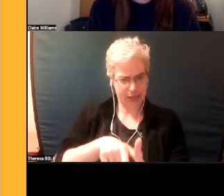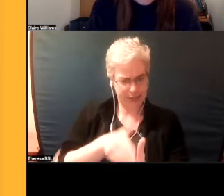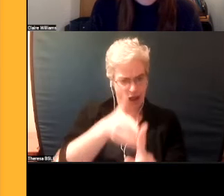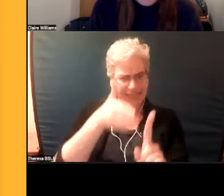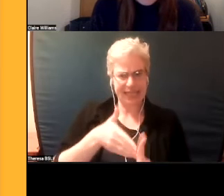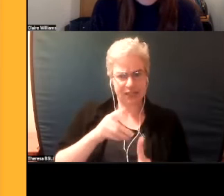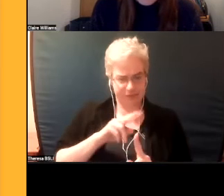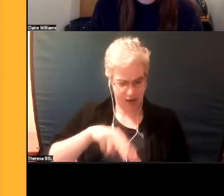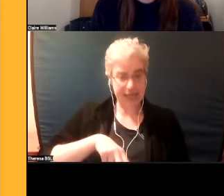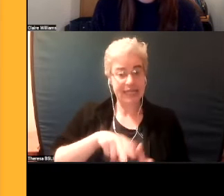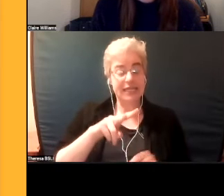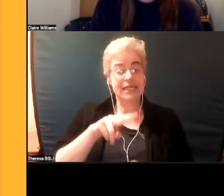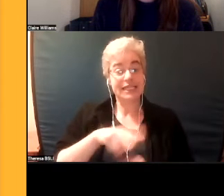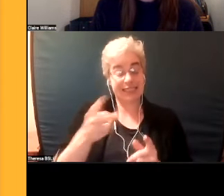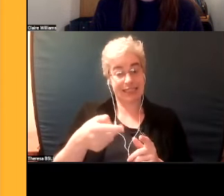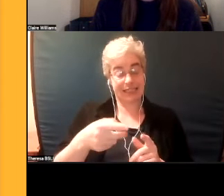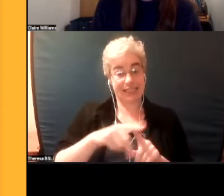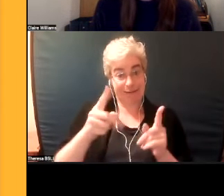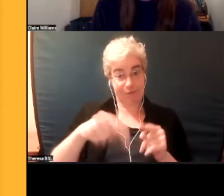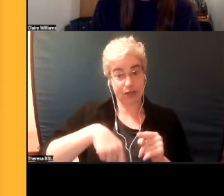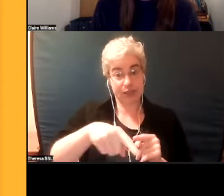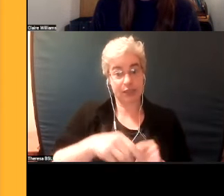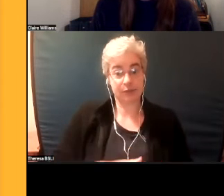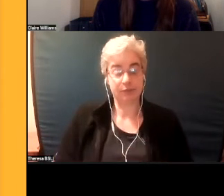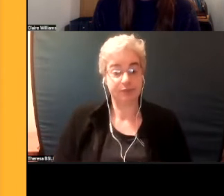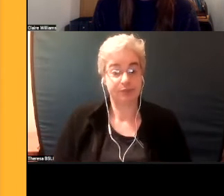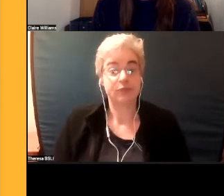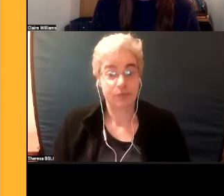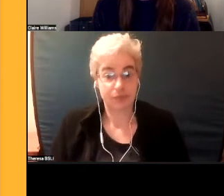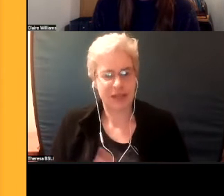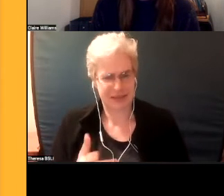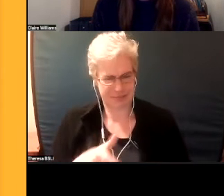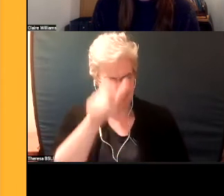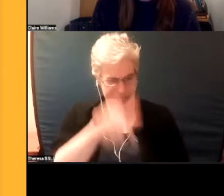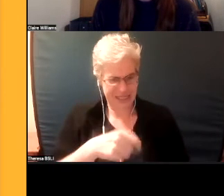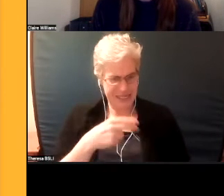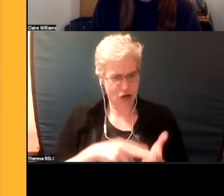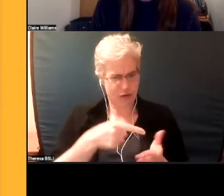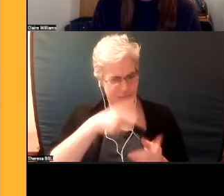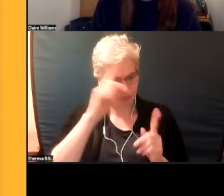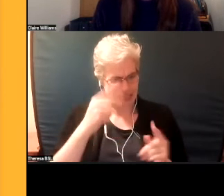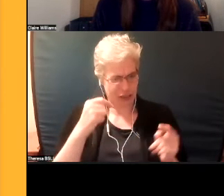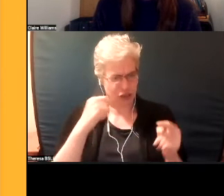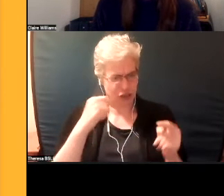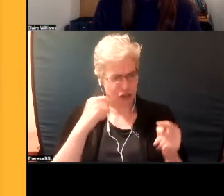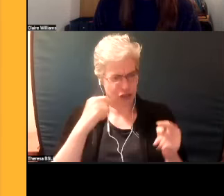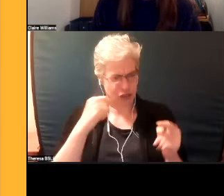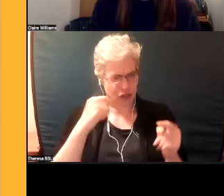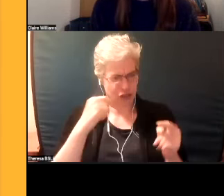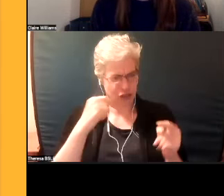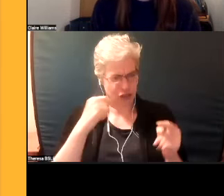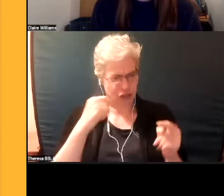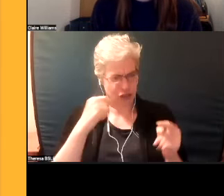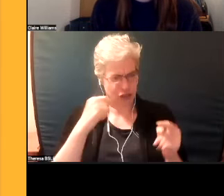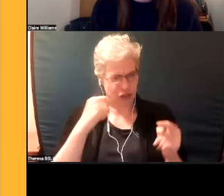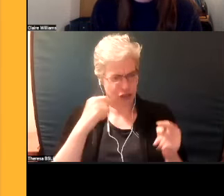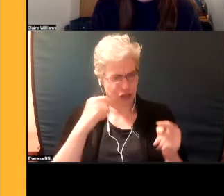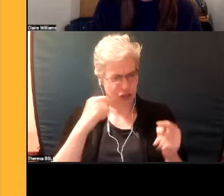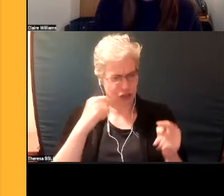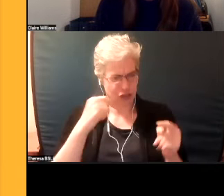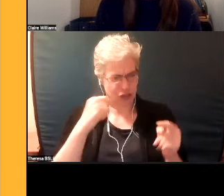as a neurotypical person who regards a neurodiverse person as strange, or as a neurodiverse person who does not feel they understand the